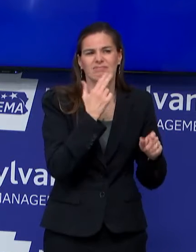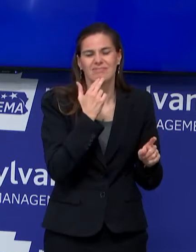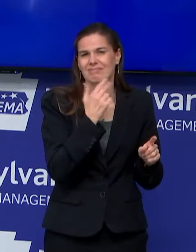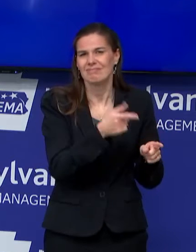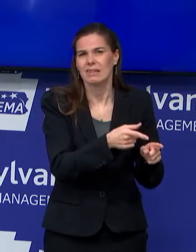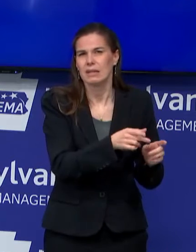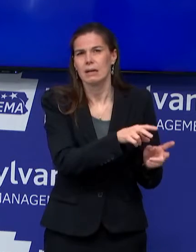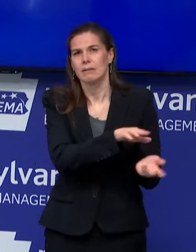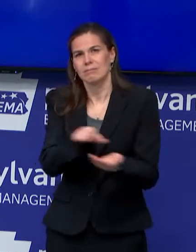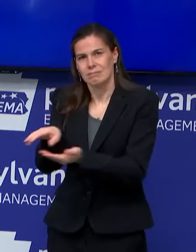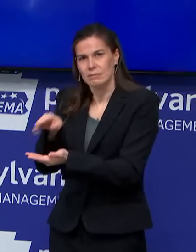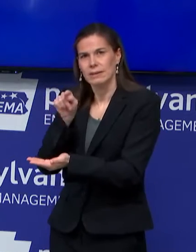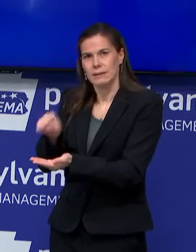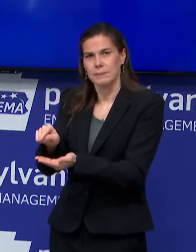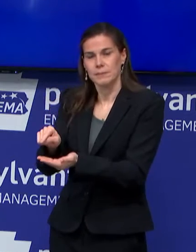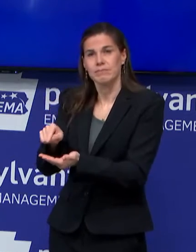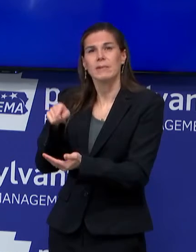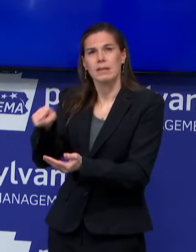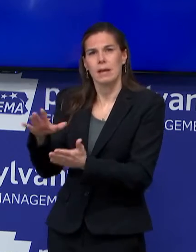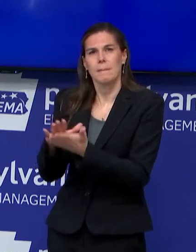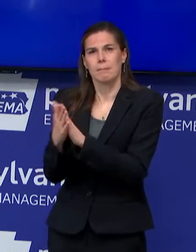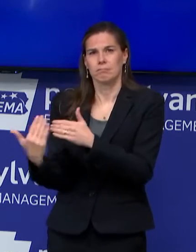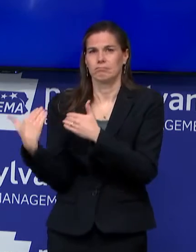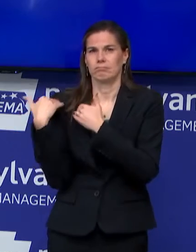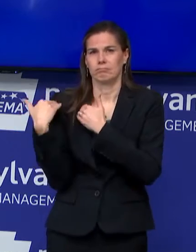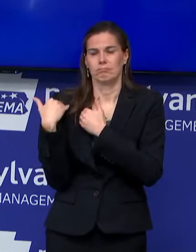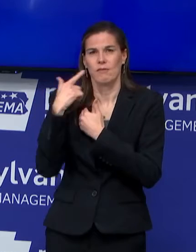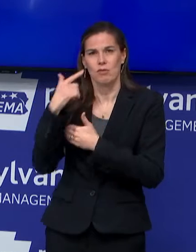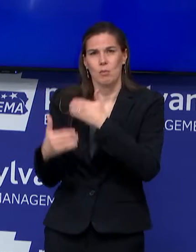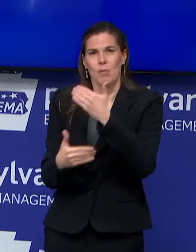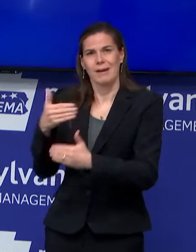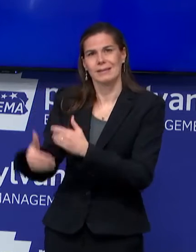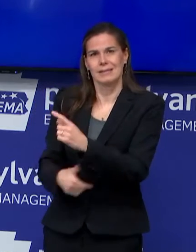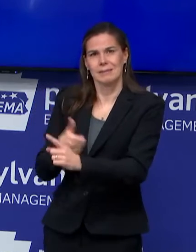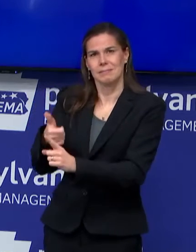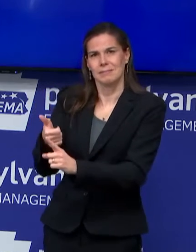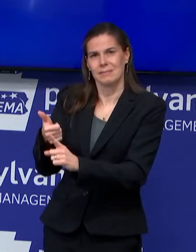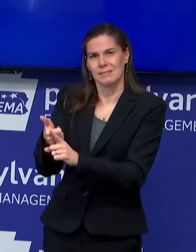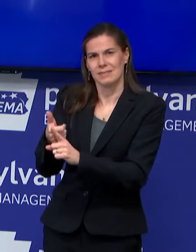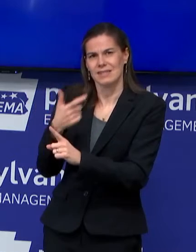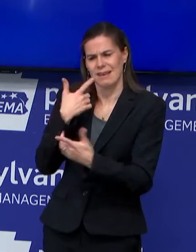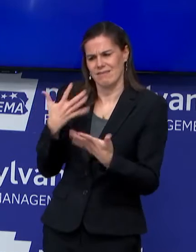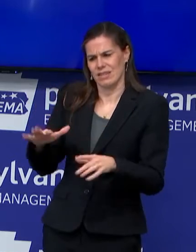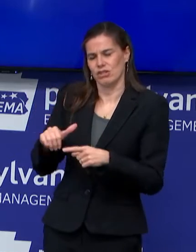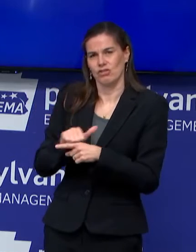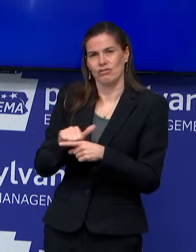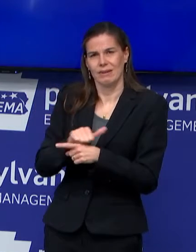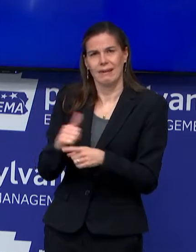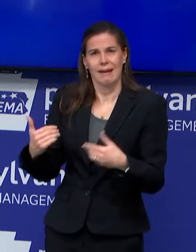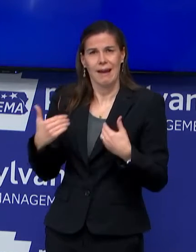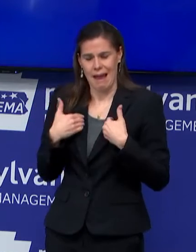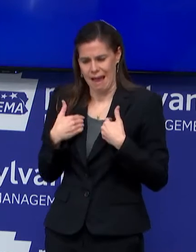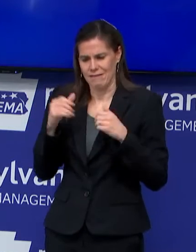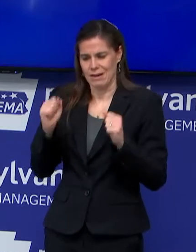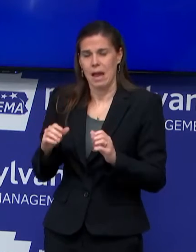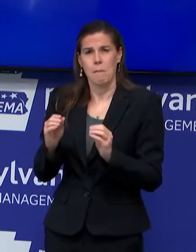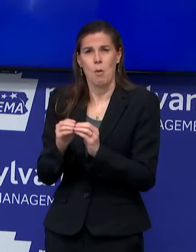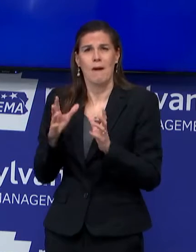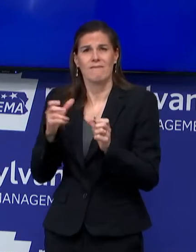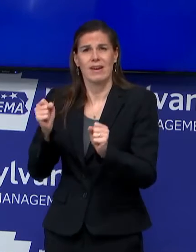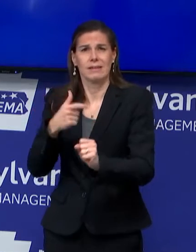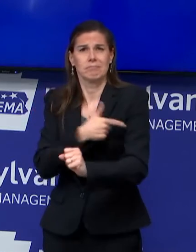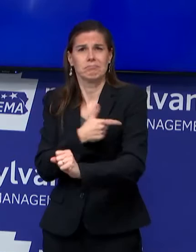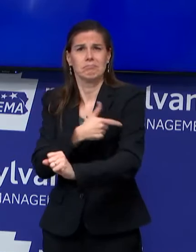and being in charge of that process? They say that they're trained to do this and that they would be able to get vaccines